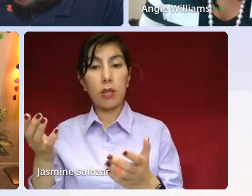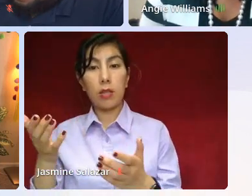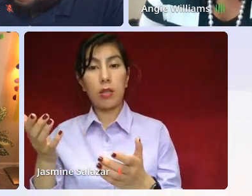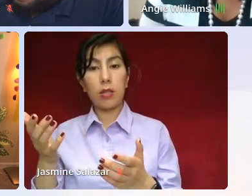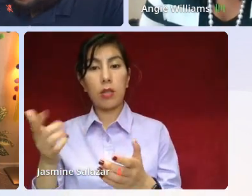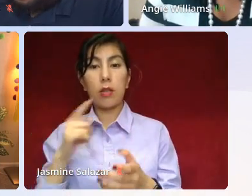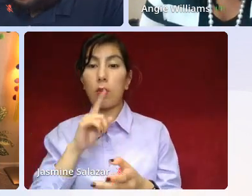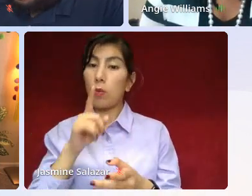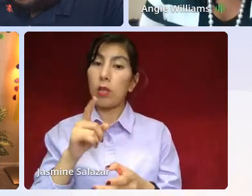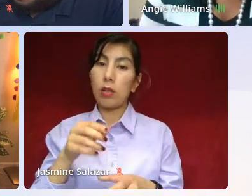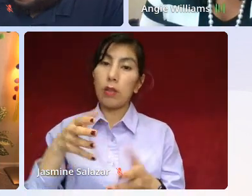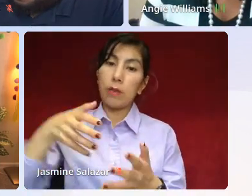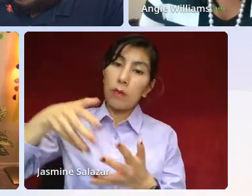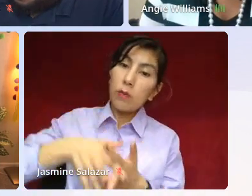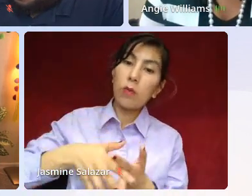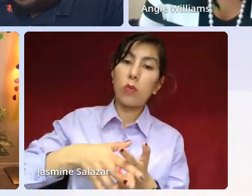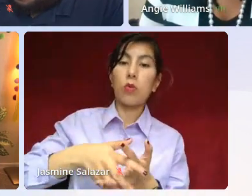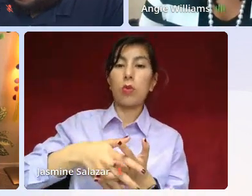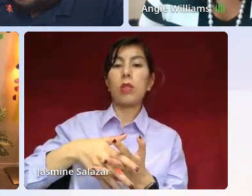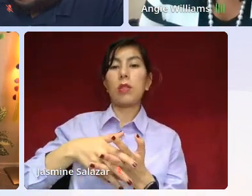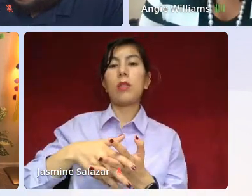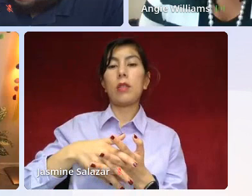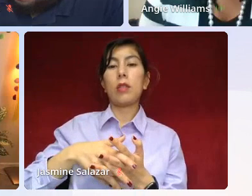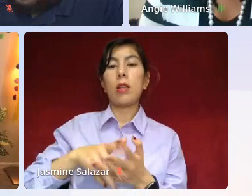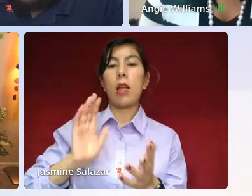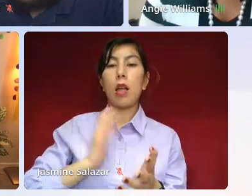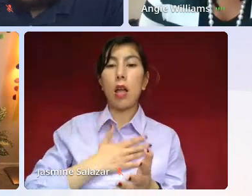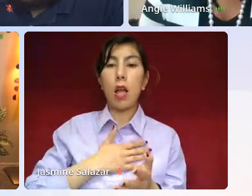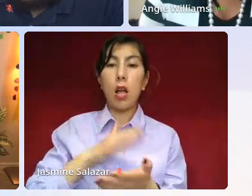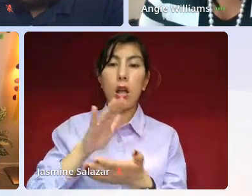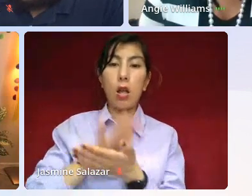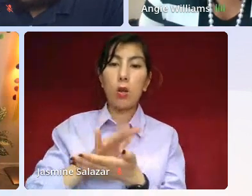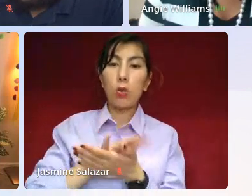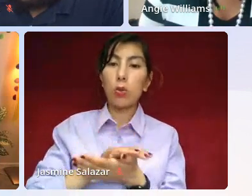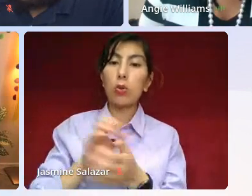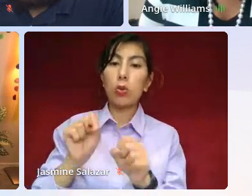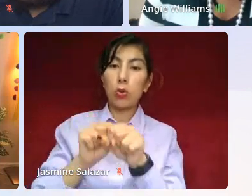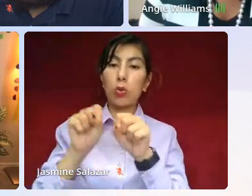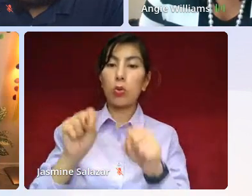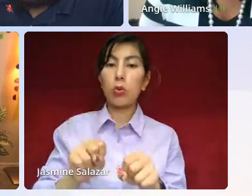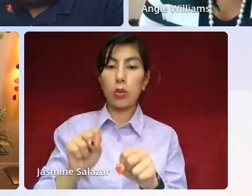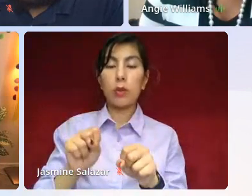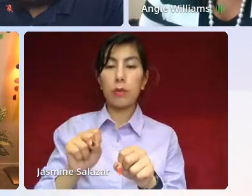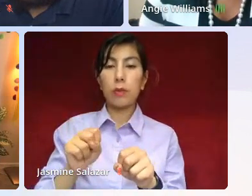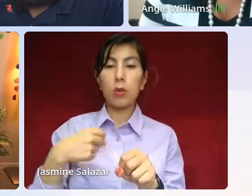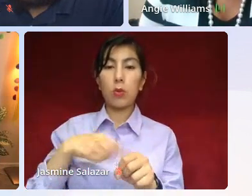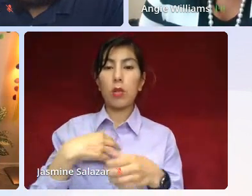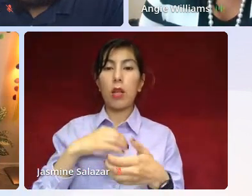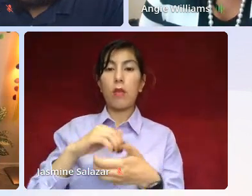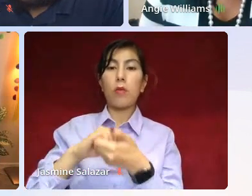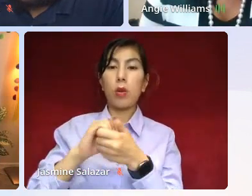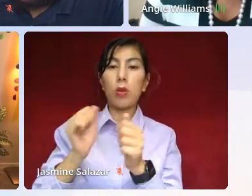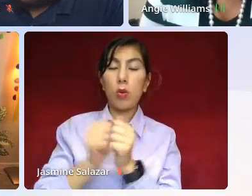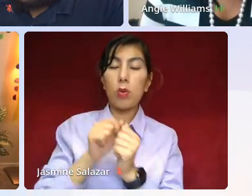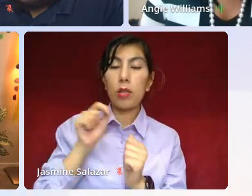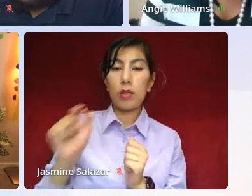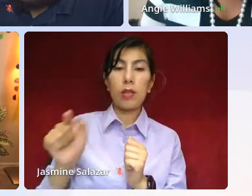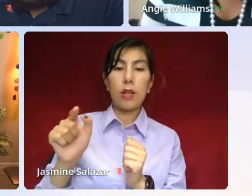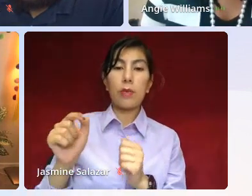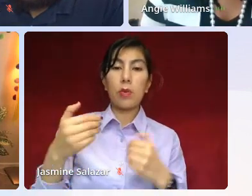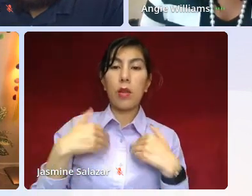deeply rooted into is our school system. We have partnered with them to have